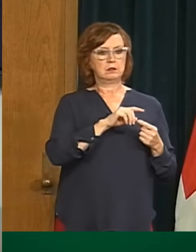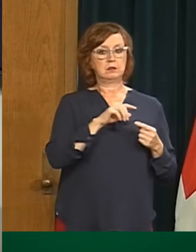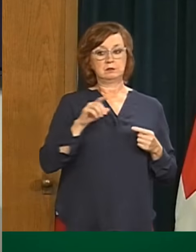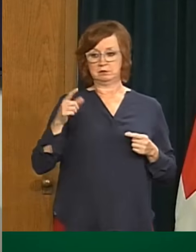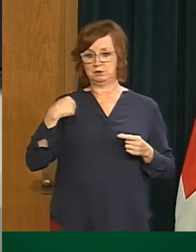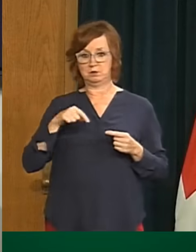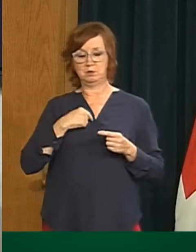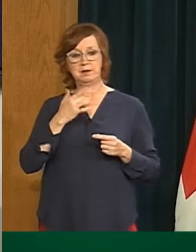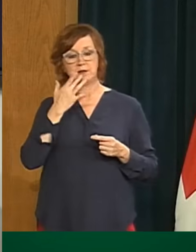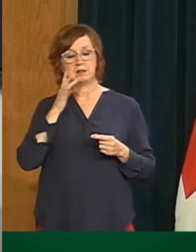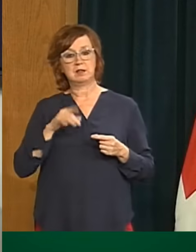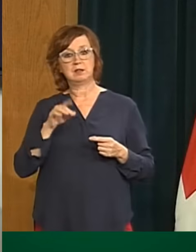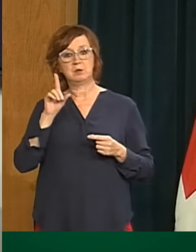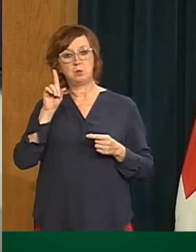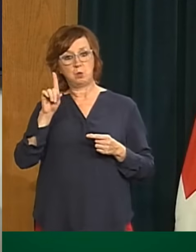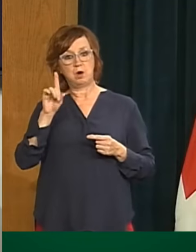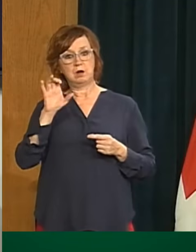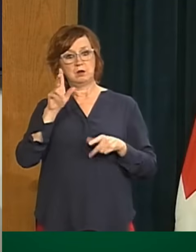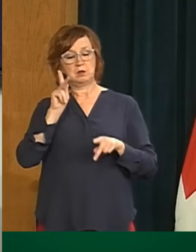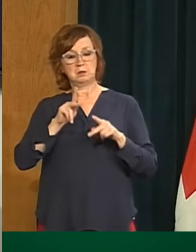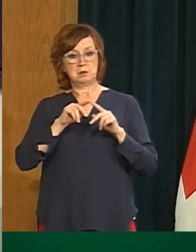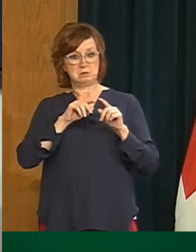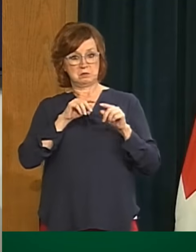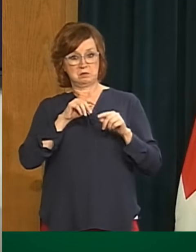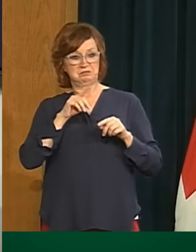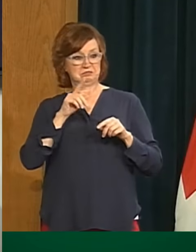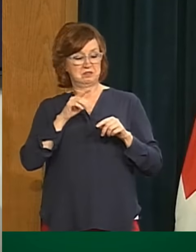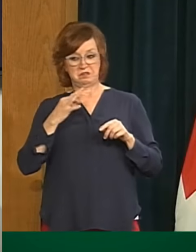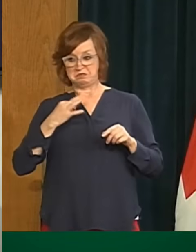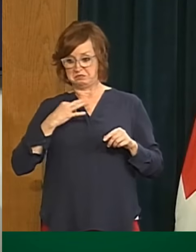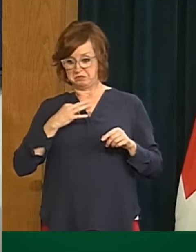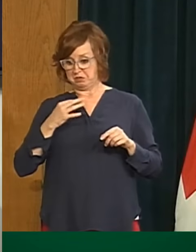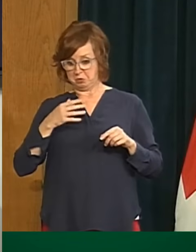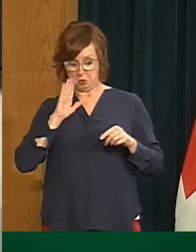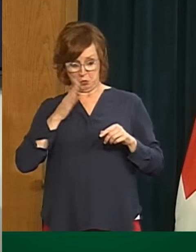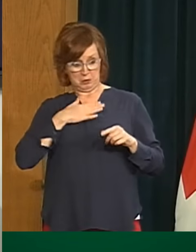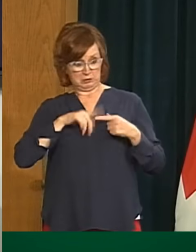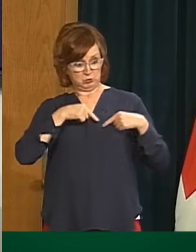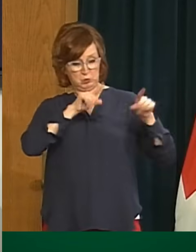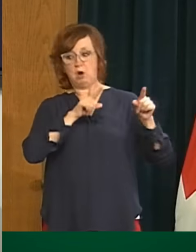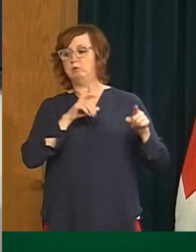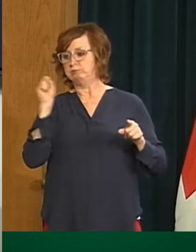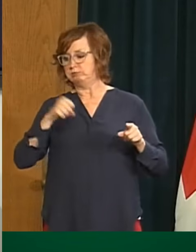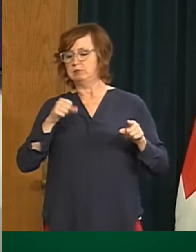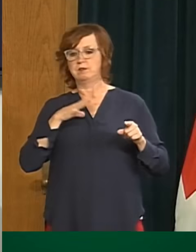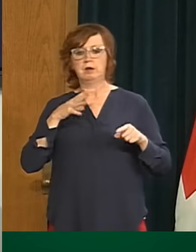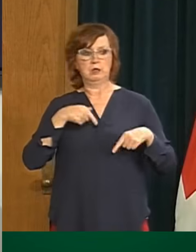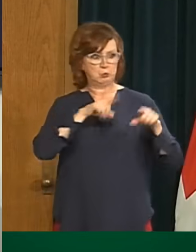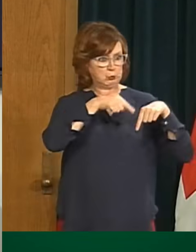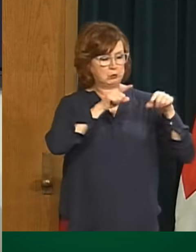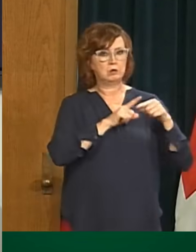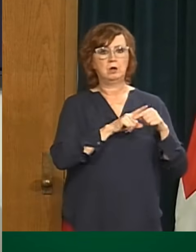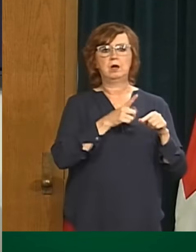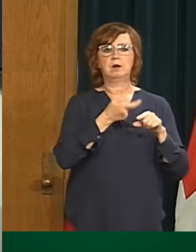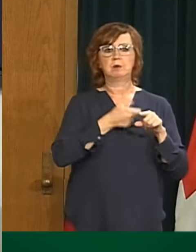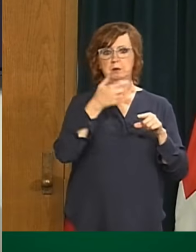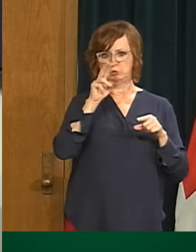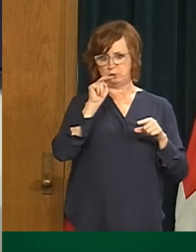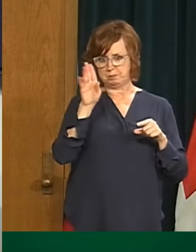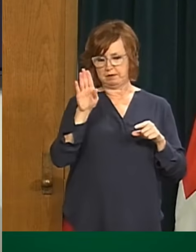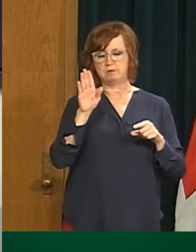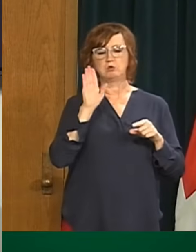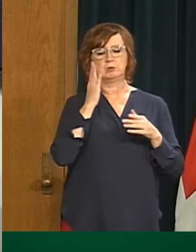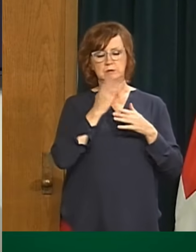resources from North Battleford to Lloyd where we can, and we will do the same thing with respect to PA. That said, depending upon the area staff